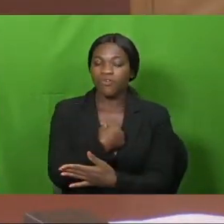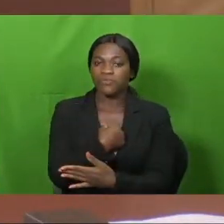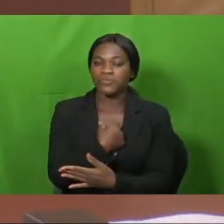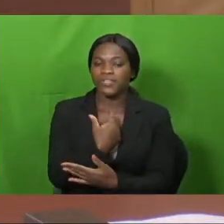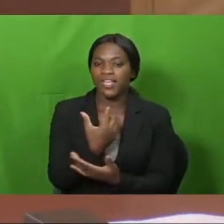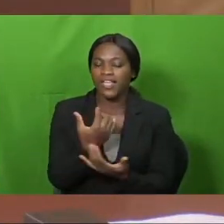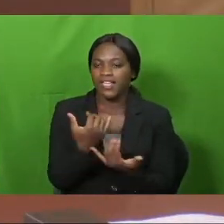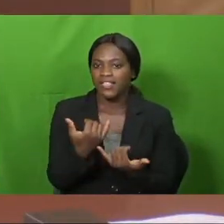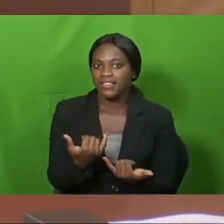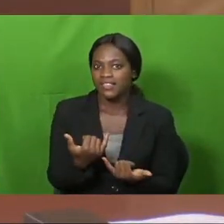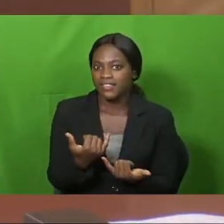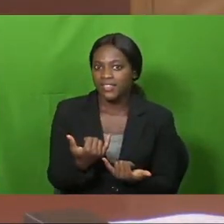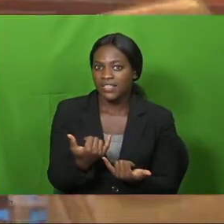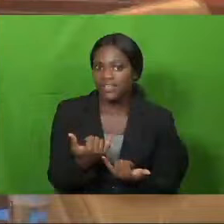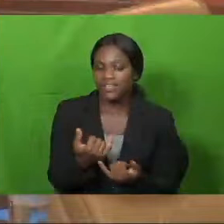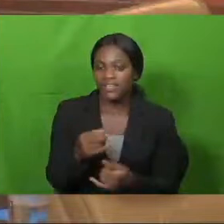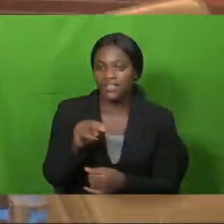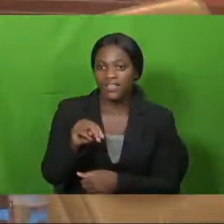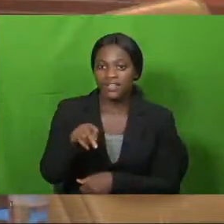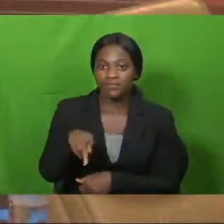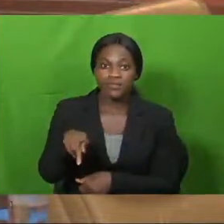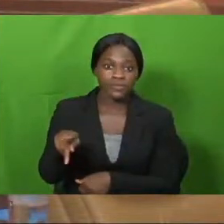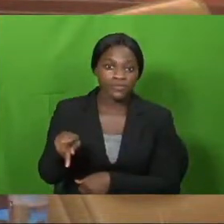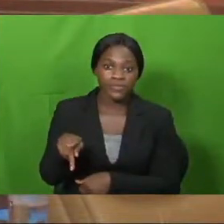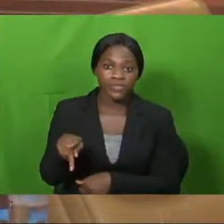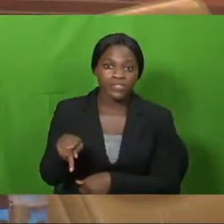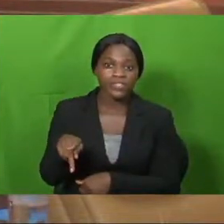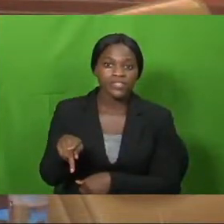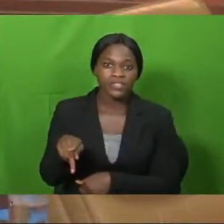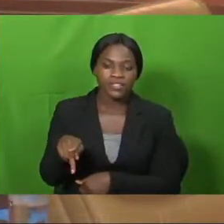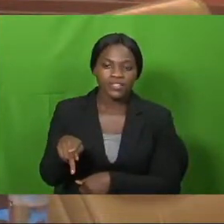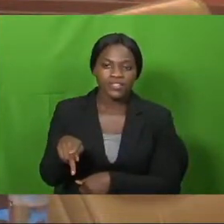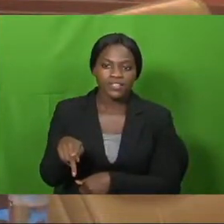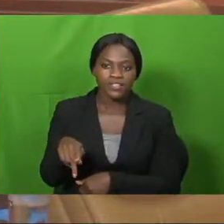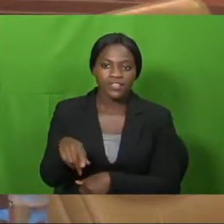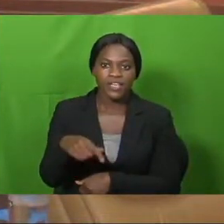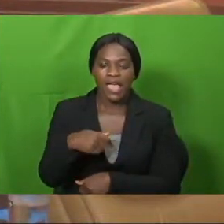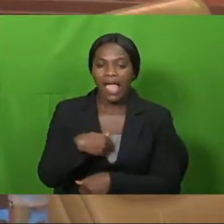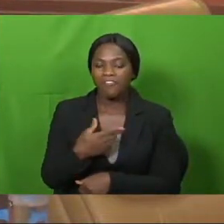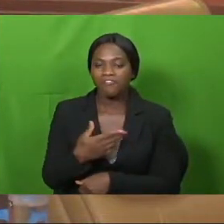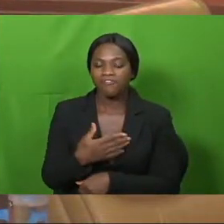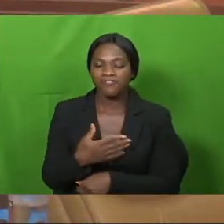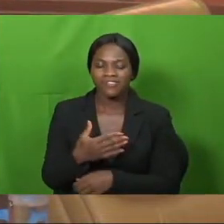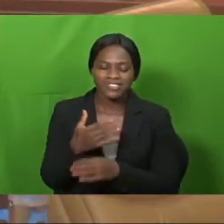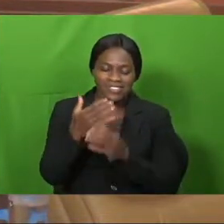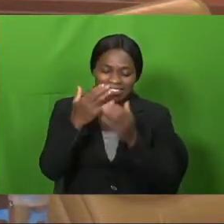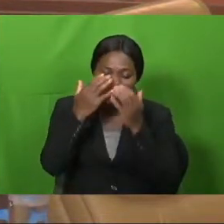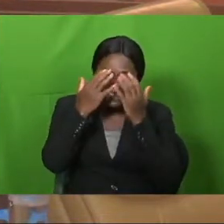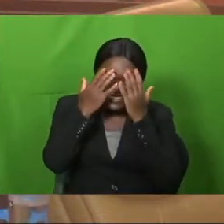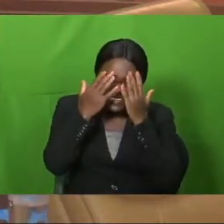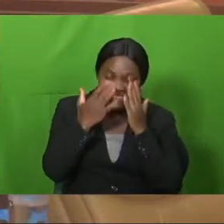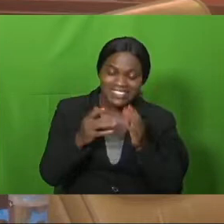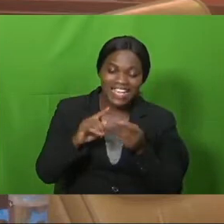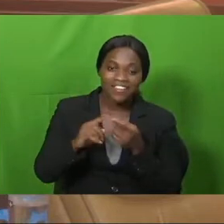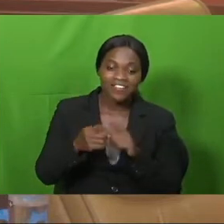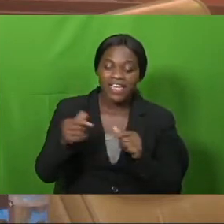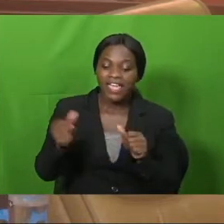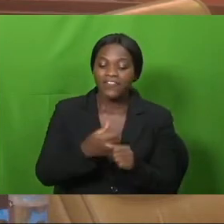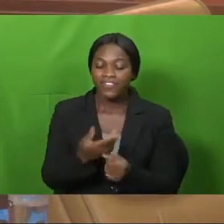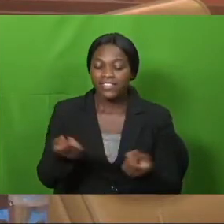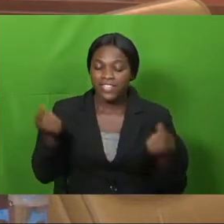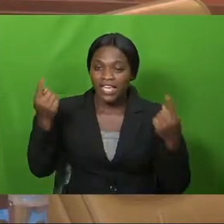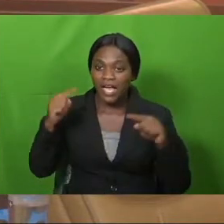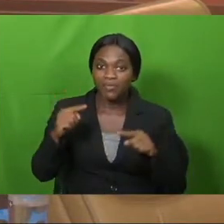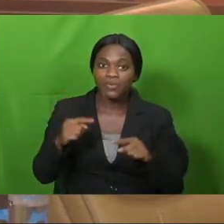the MPP is finding a pathetic alibi that everything that is happening in this country